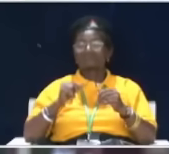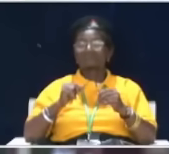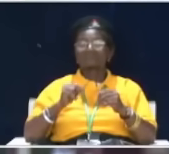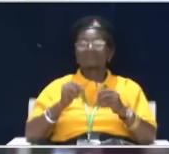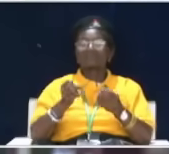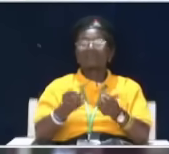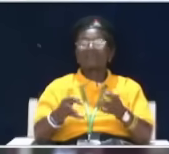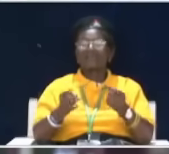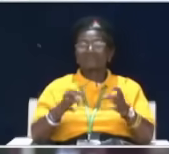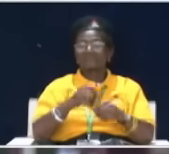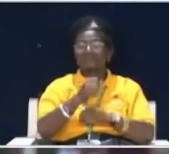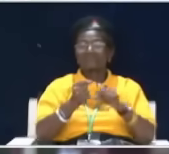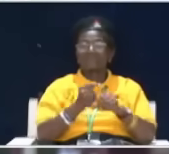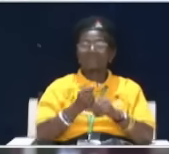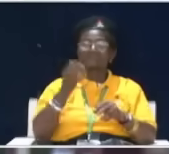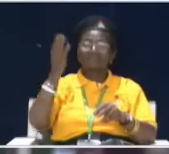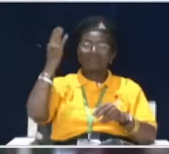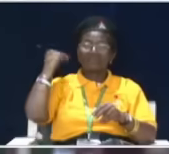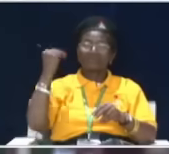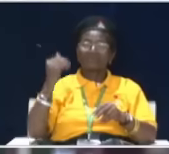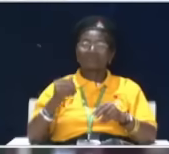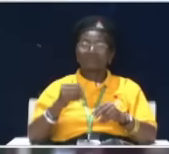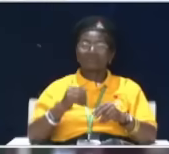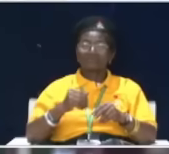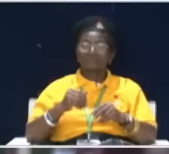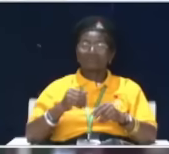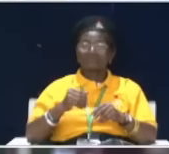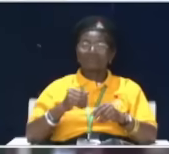Several years ago, I